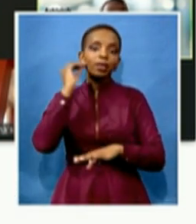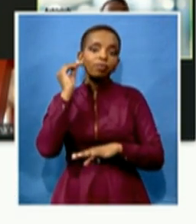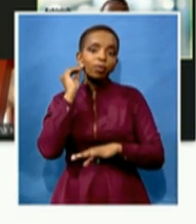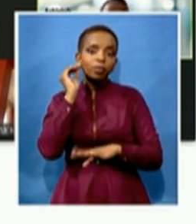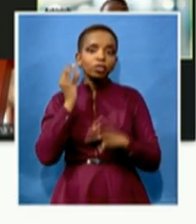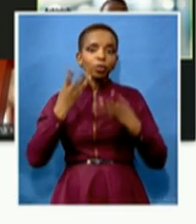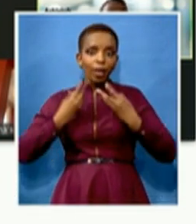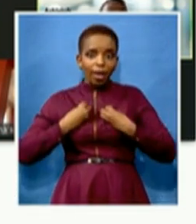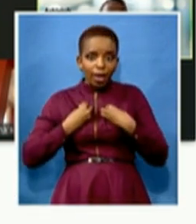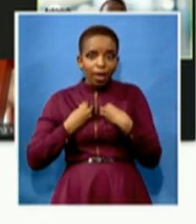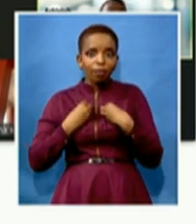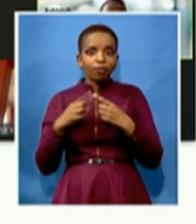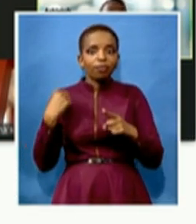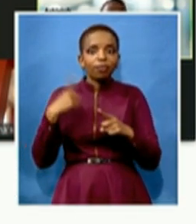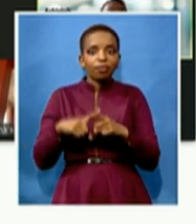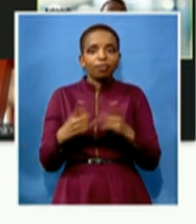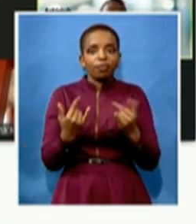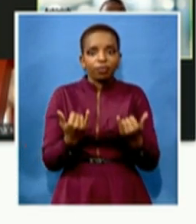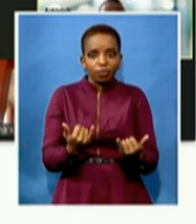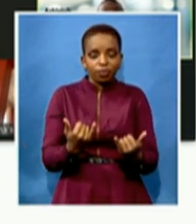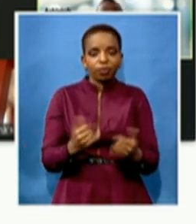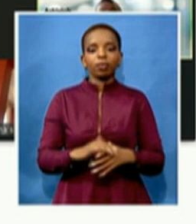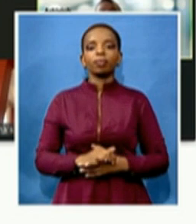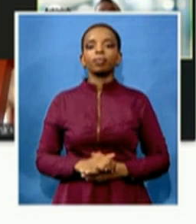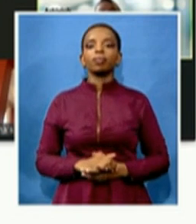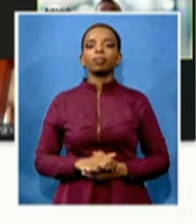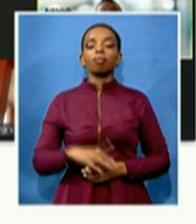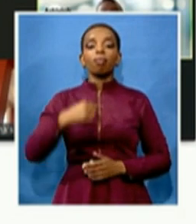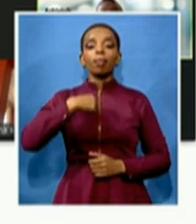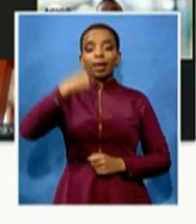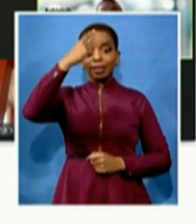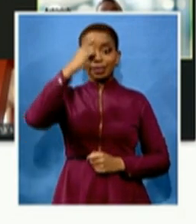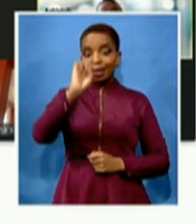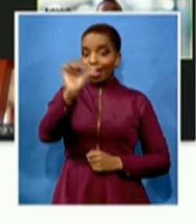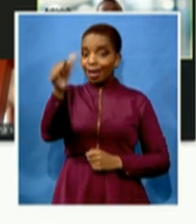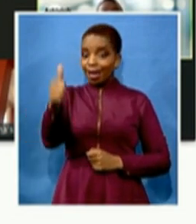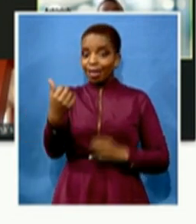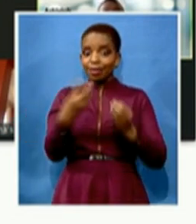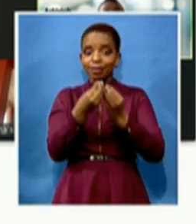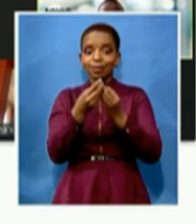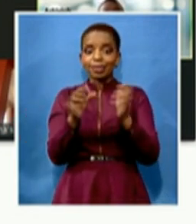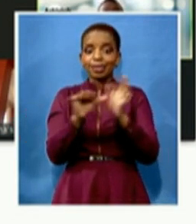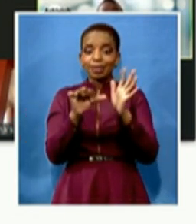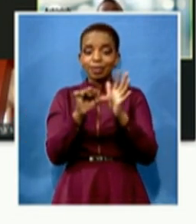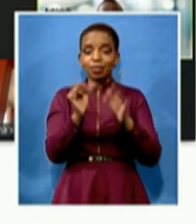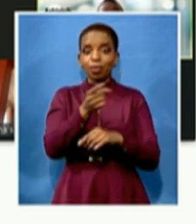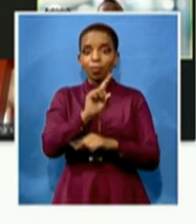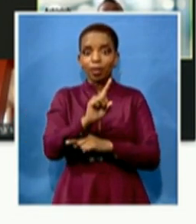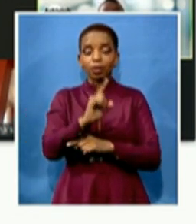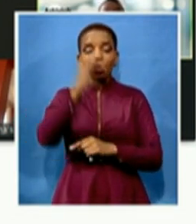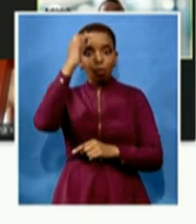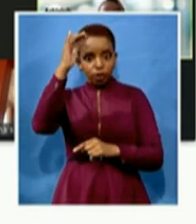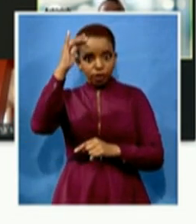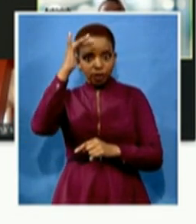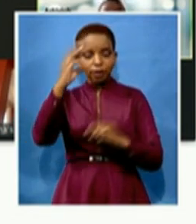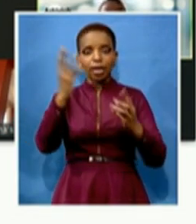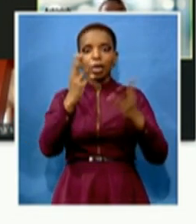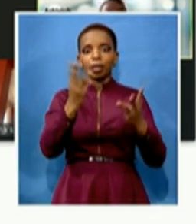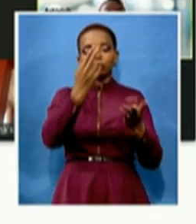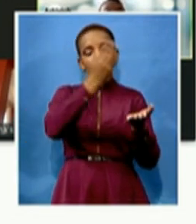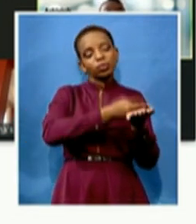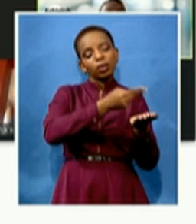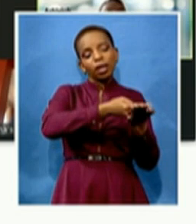I think another very important aspect to consider is hospitalization. We have allowed, I mean, this is a very